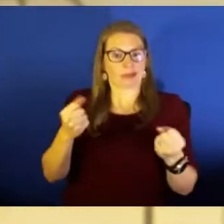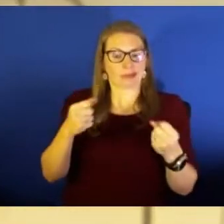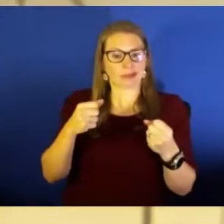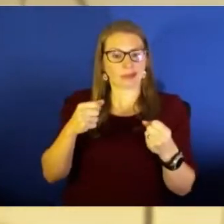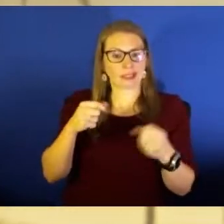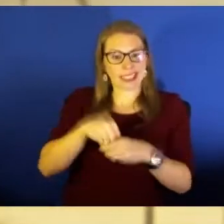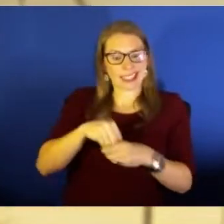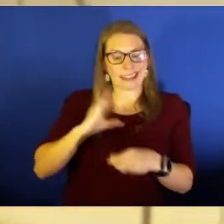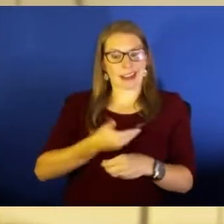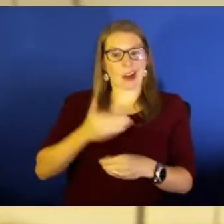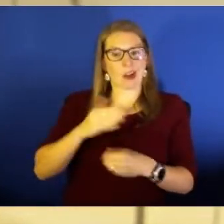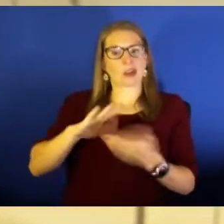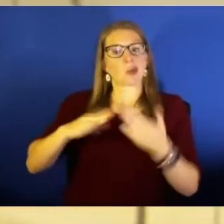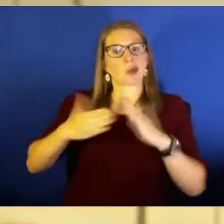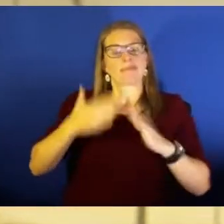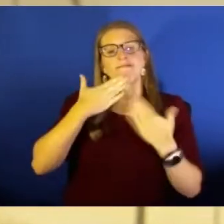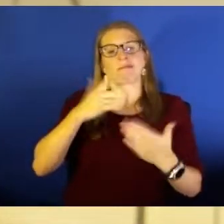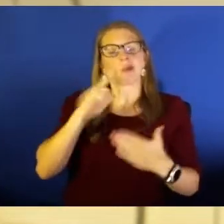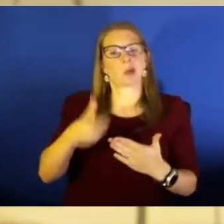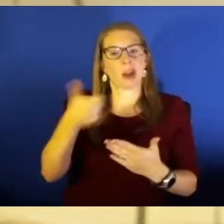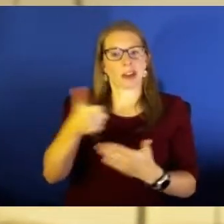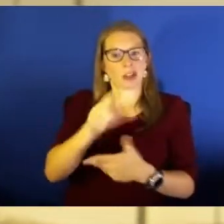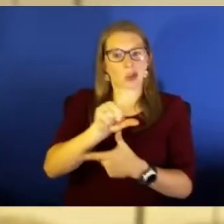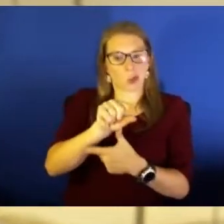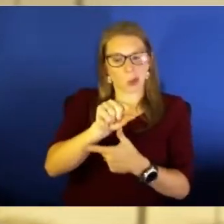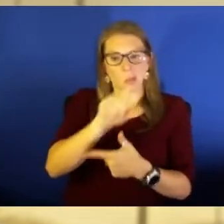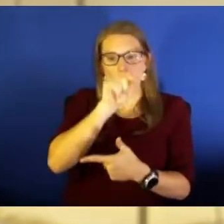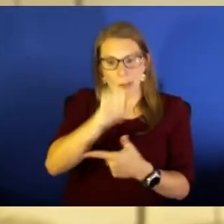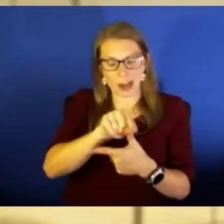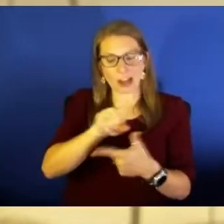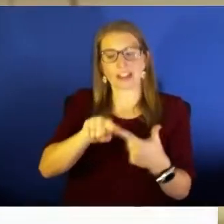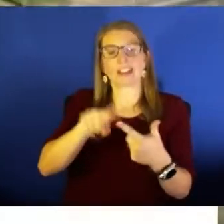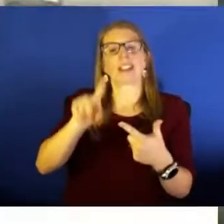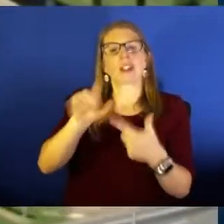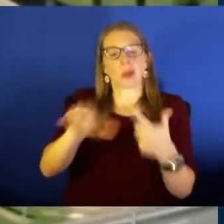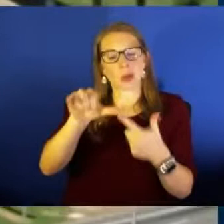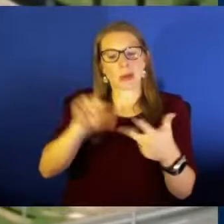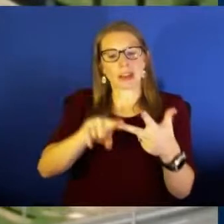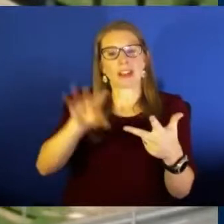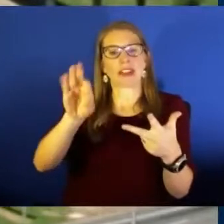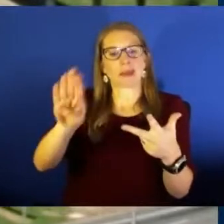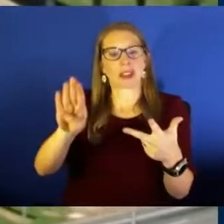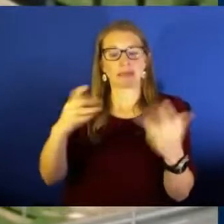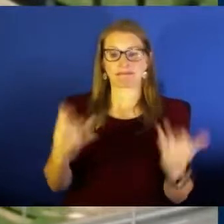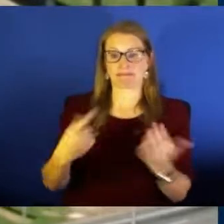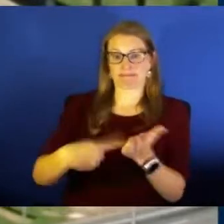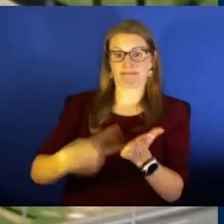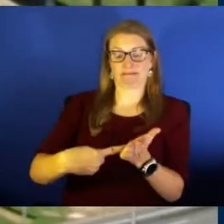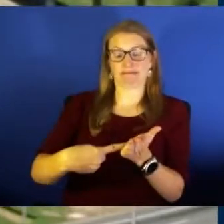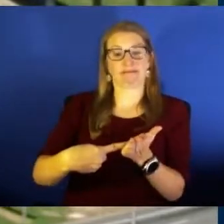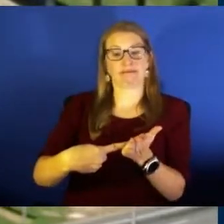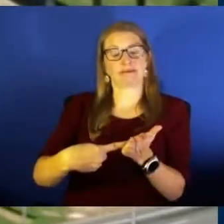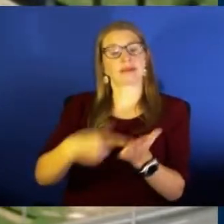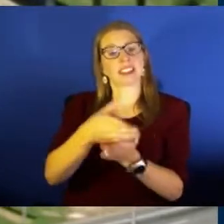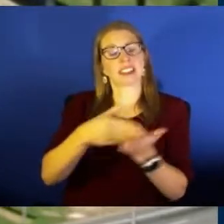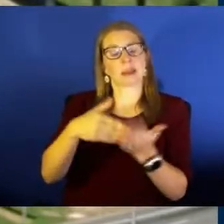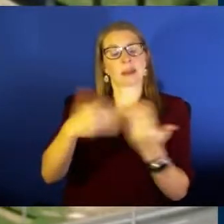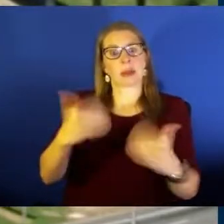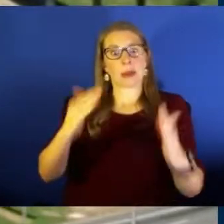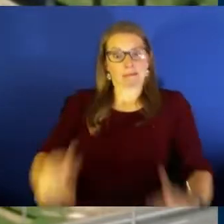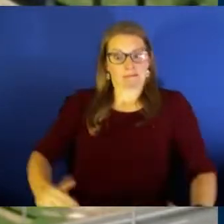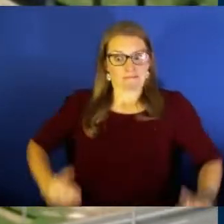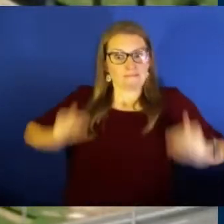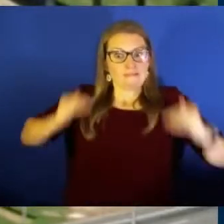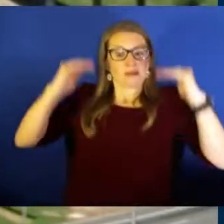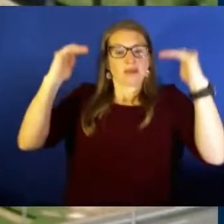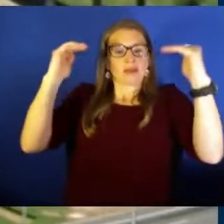us on Twitter, on YouTube, and on Facebook. So coming up today, we're going to talk a little bit about some of the major advancements and how things